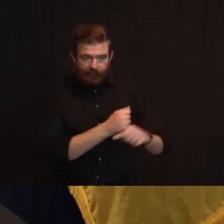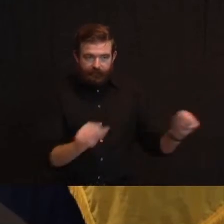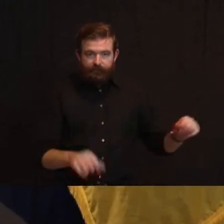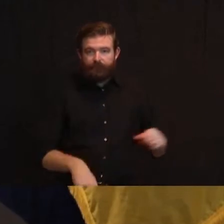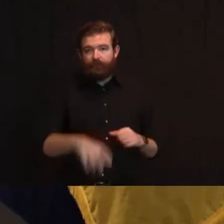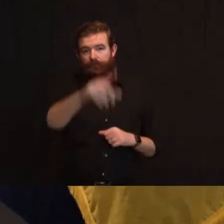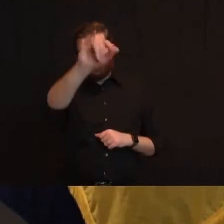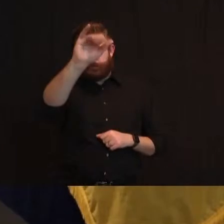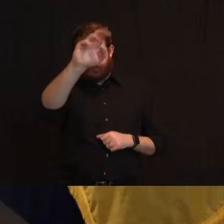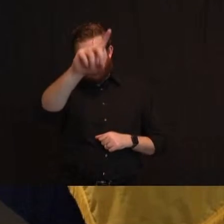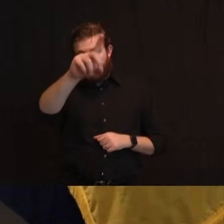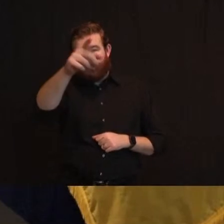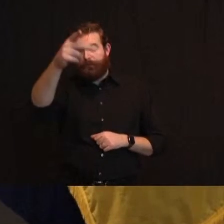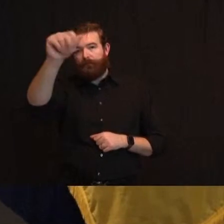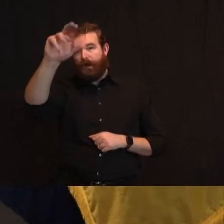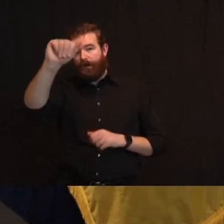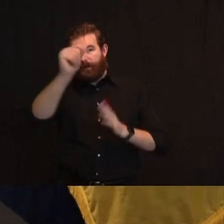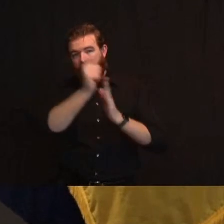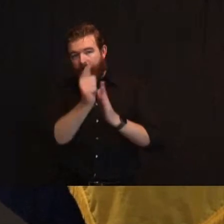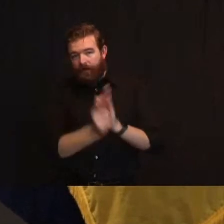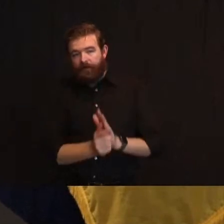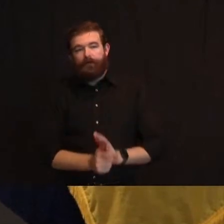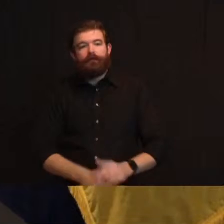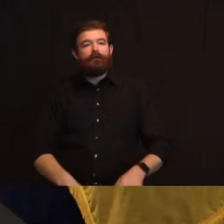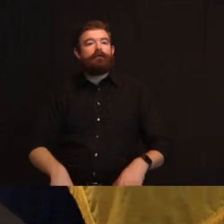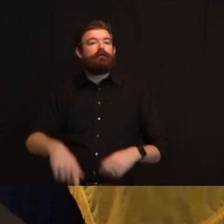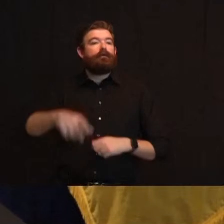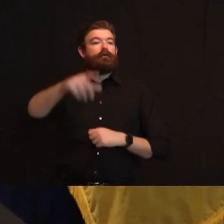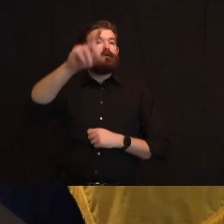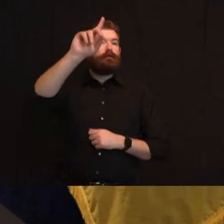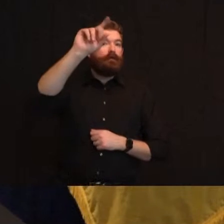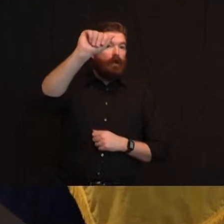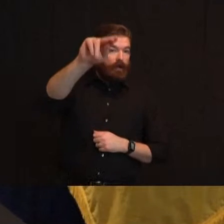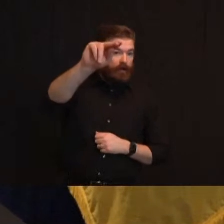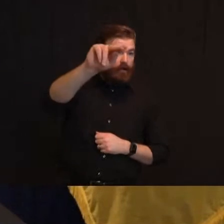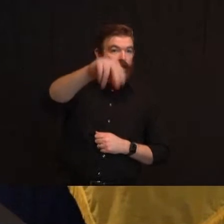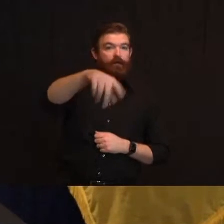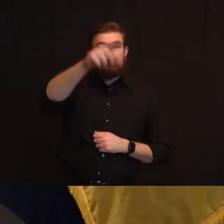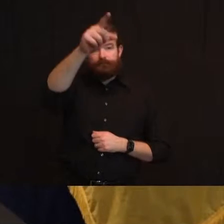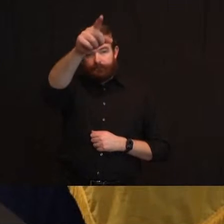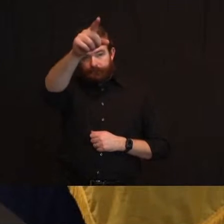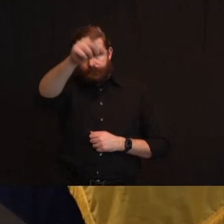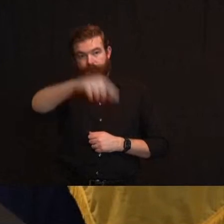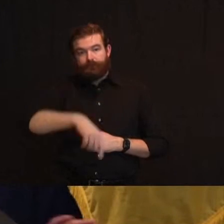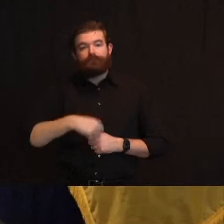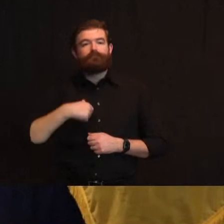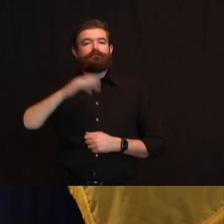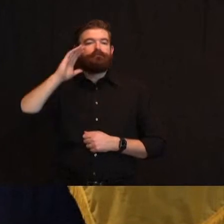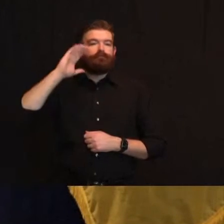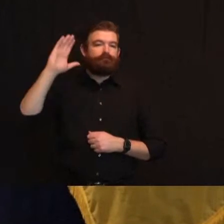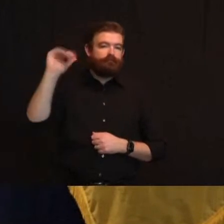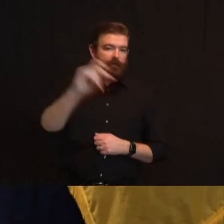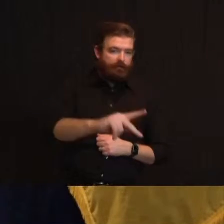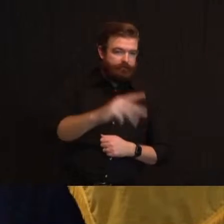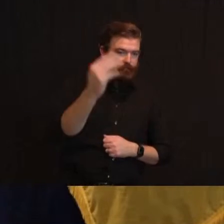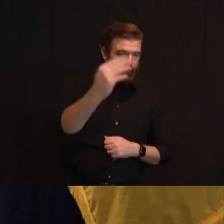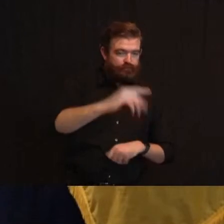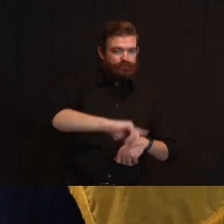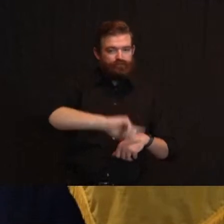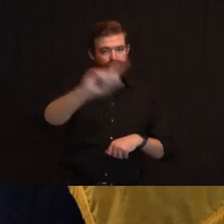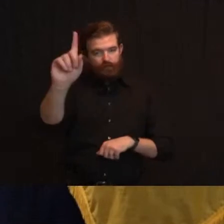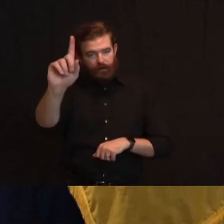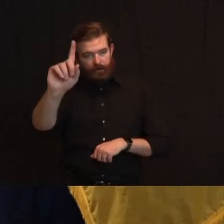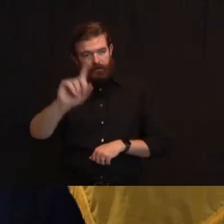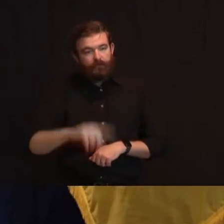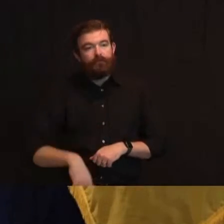Paramel. Dan, did I say it right? It's Monday at 1, I believe, right? Monday at 1 o'clock. And again, I'll be quick today because it's